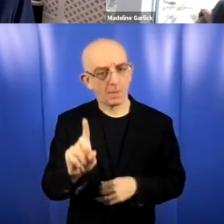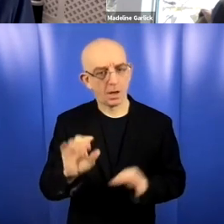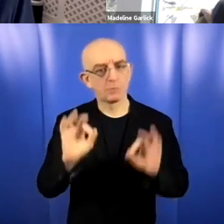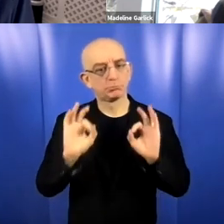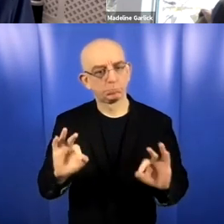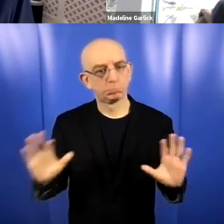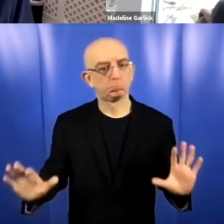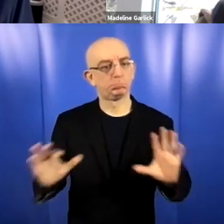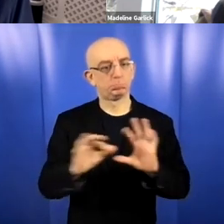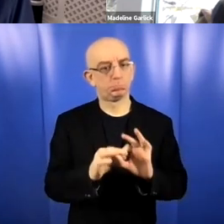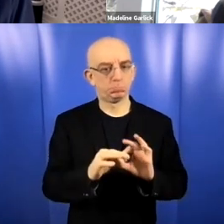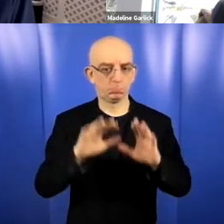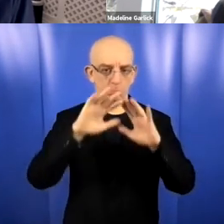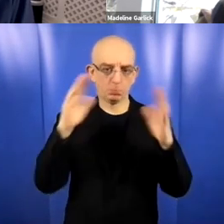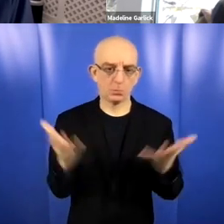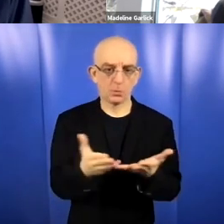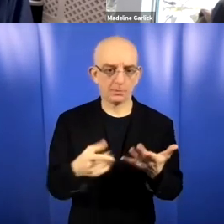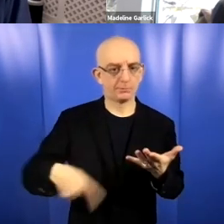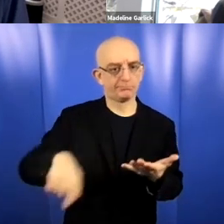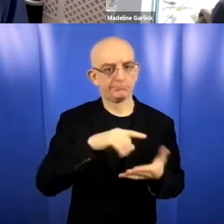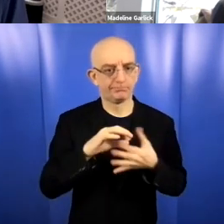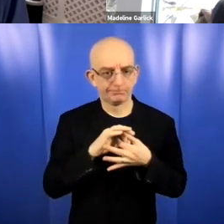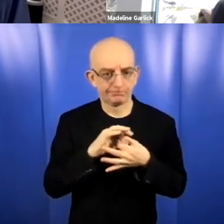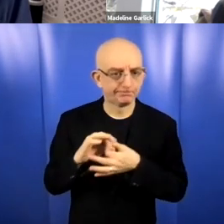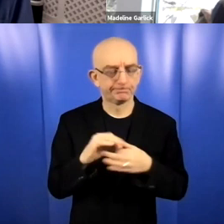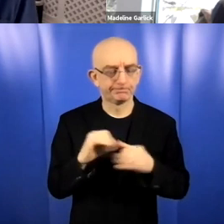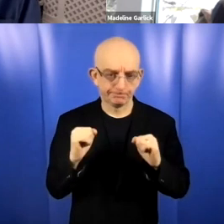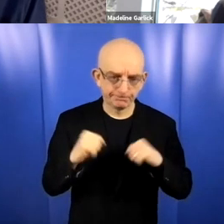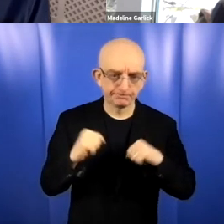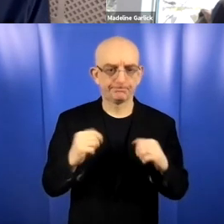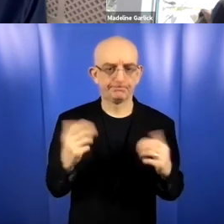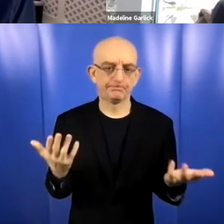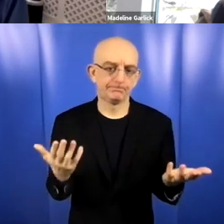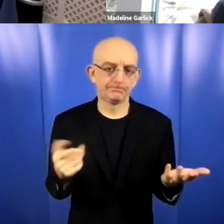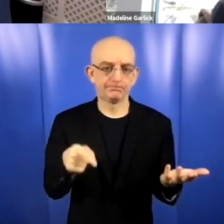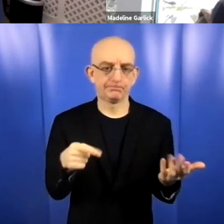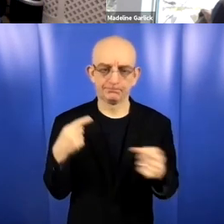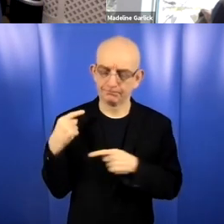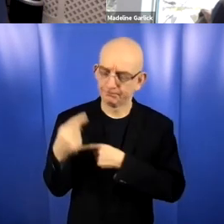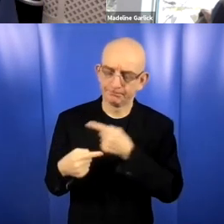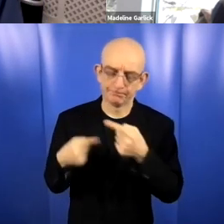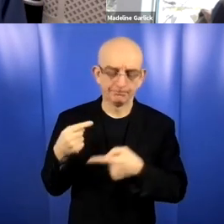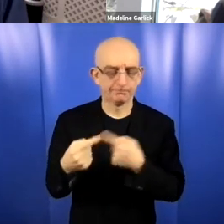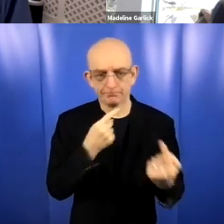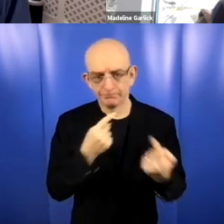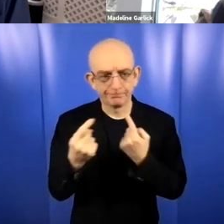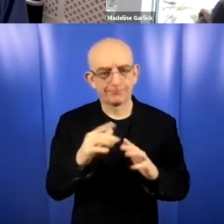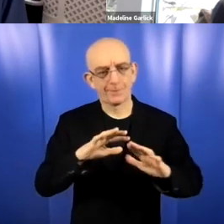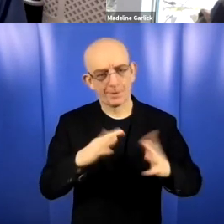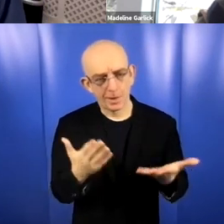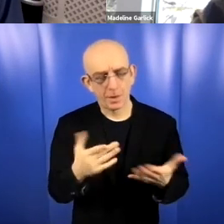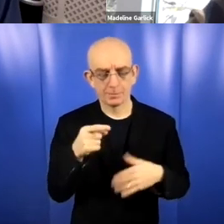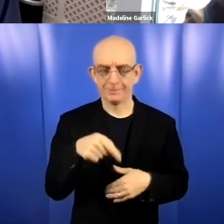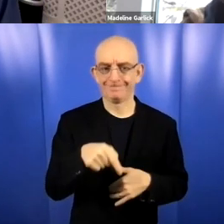many decades. I mean, I was doing research on it in the 1990s, okay, and I was